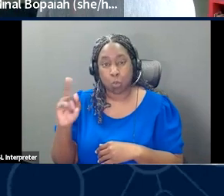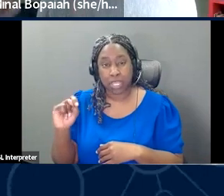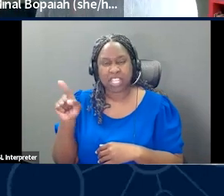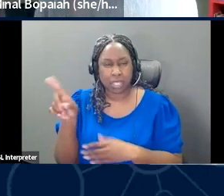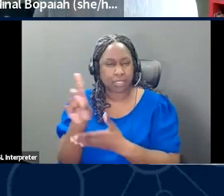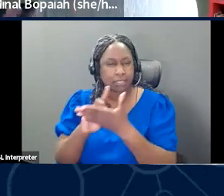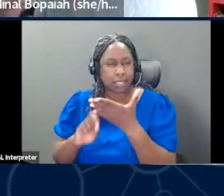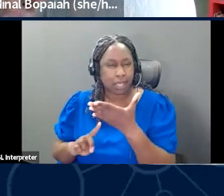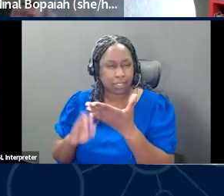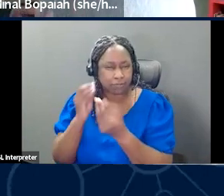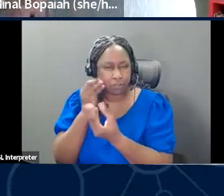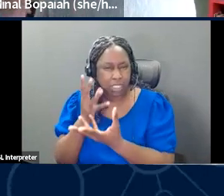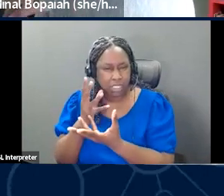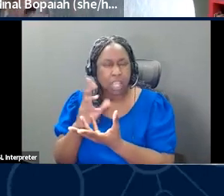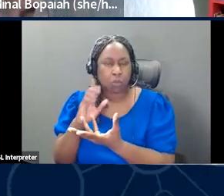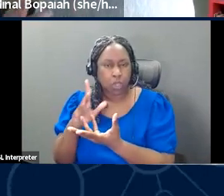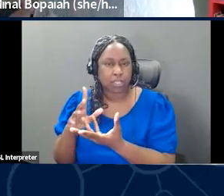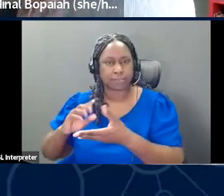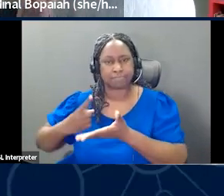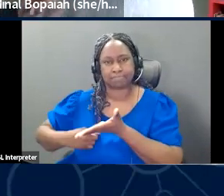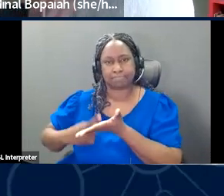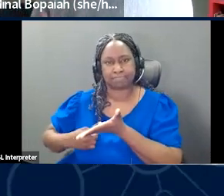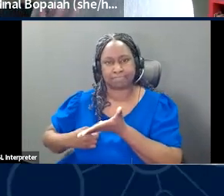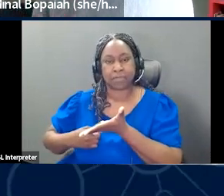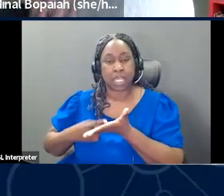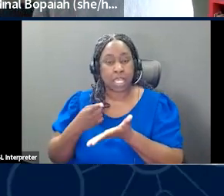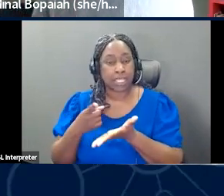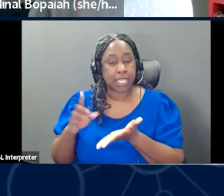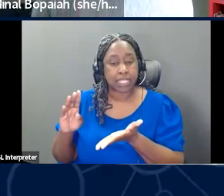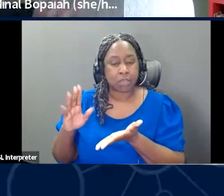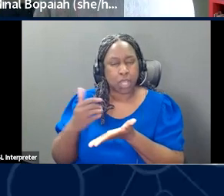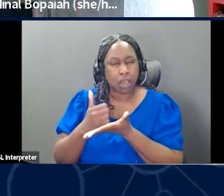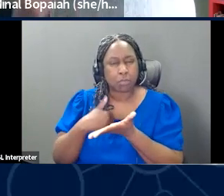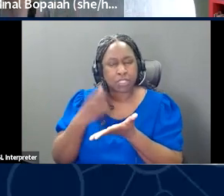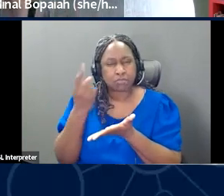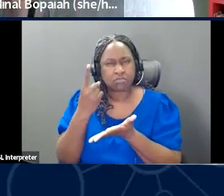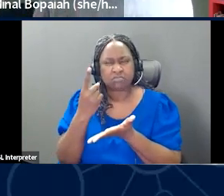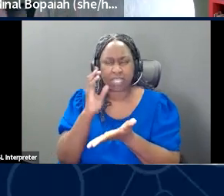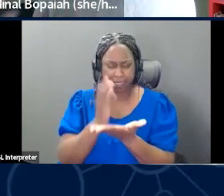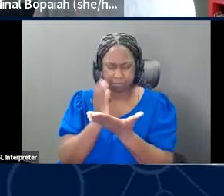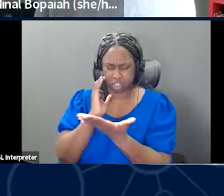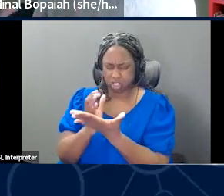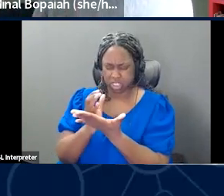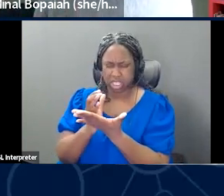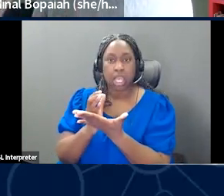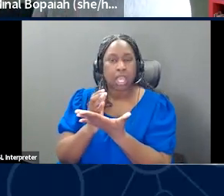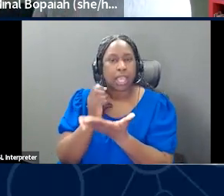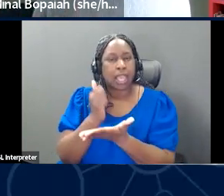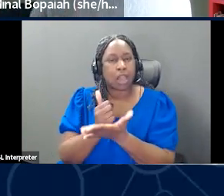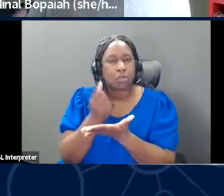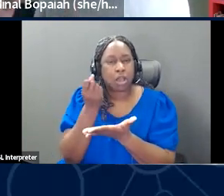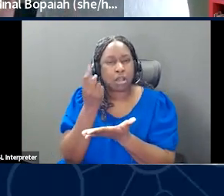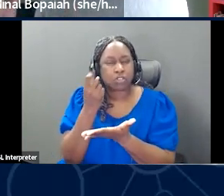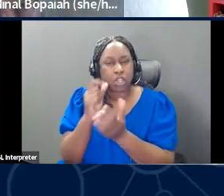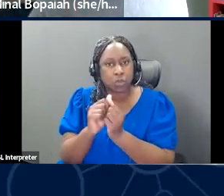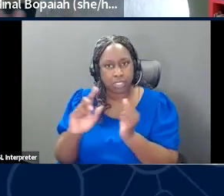to take us through learning how to see images better with the DEI lens, and then the skills that you need to choose inclusive